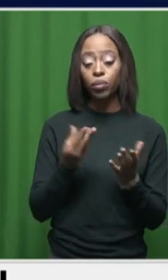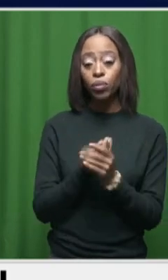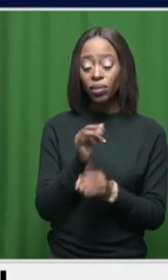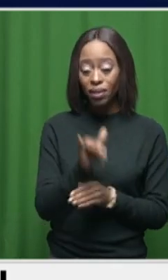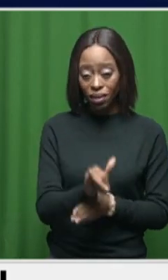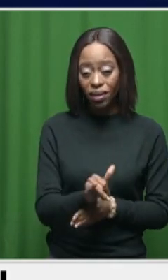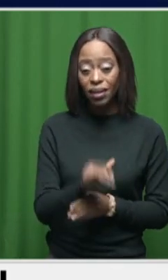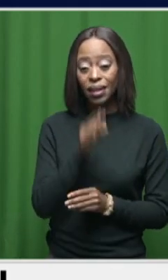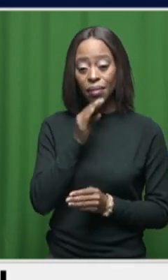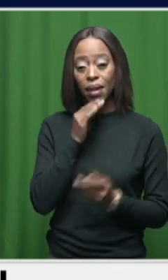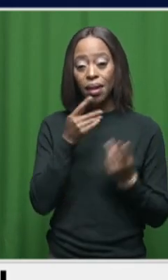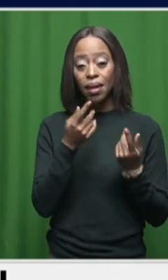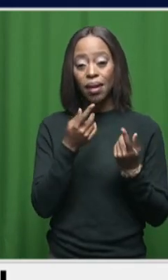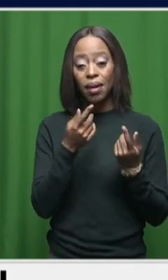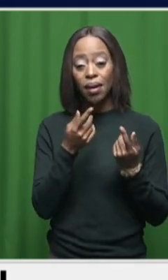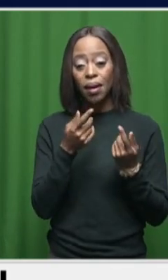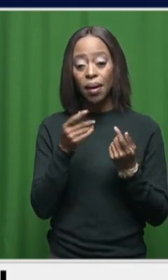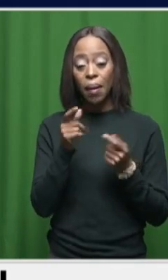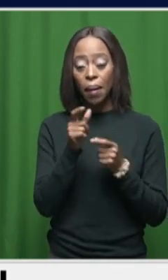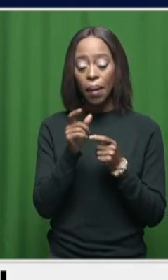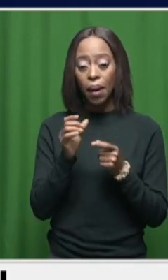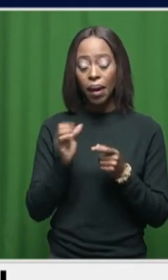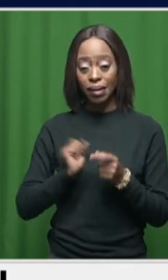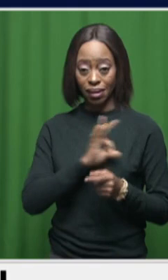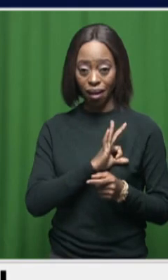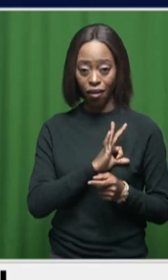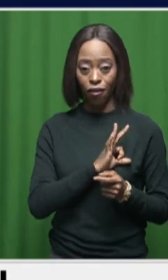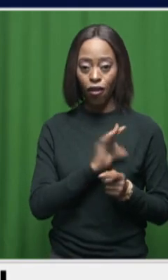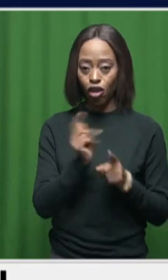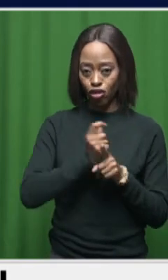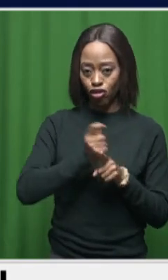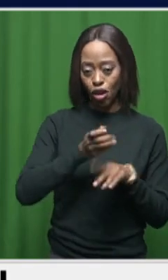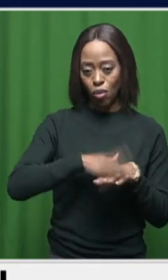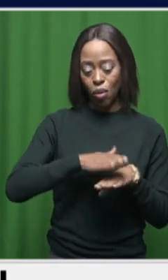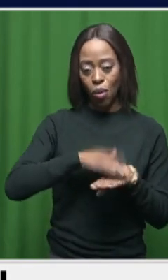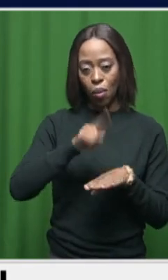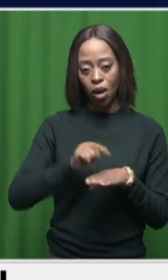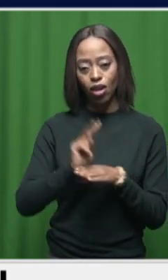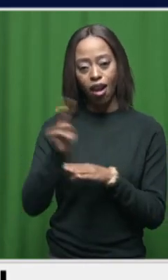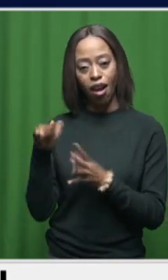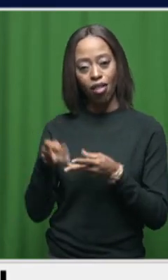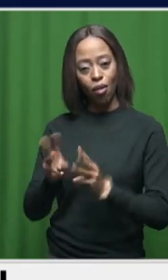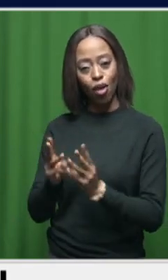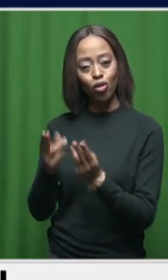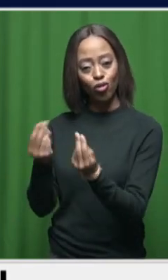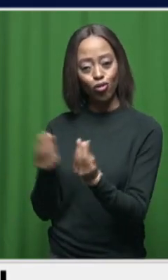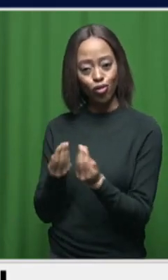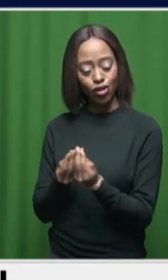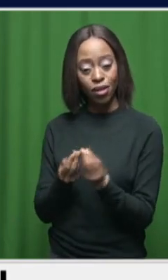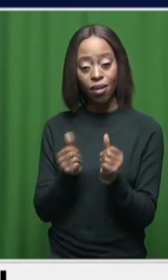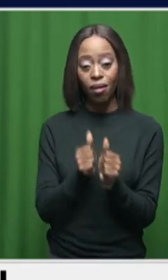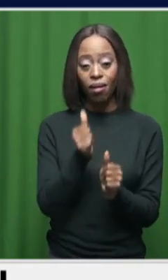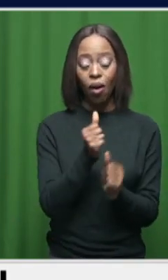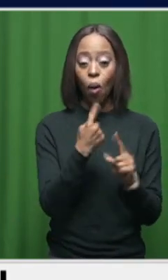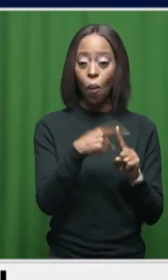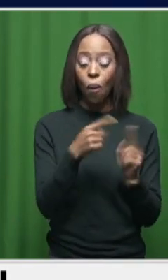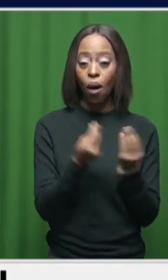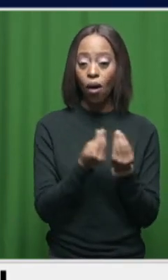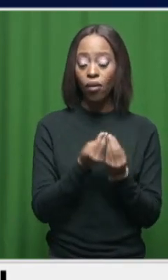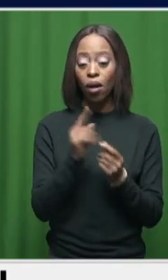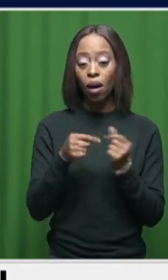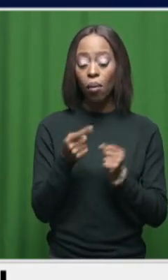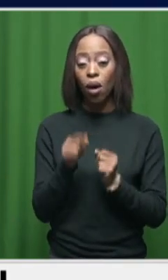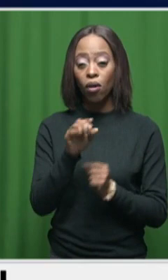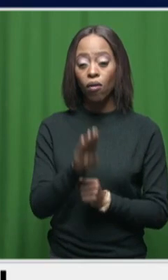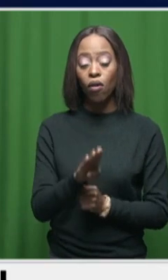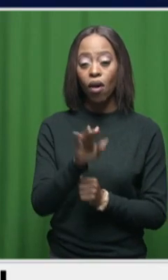free up our capital, our people, our human resources to do other tasks. The advantages that you've got with robotics, it can range